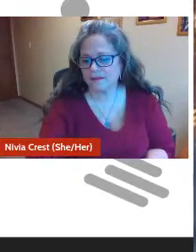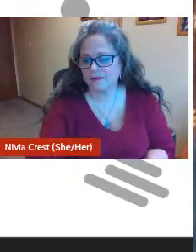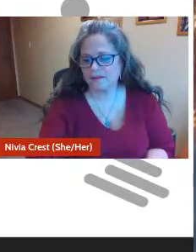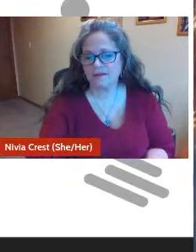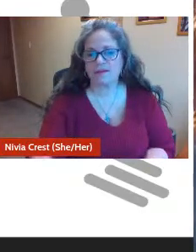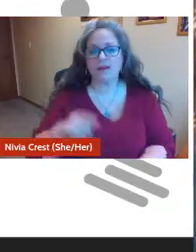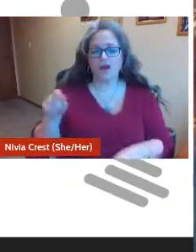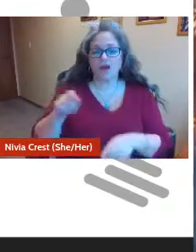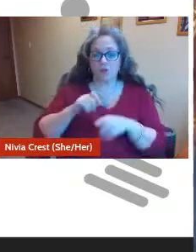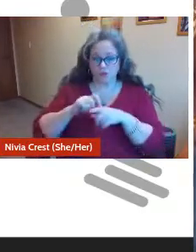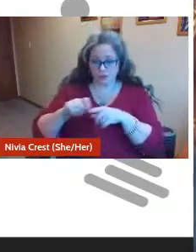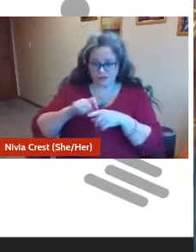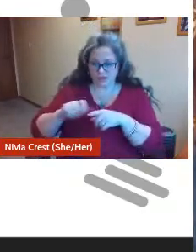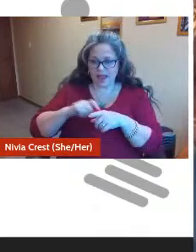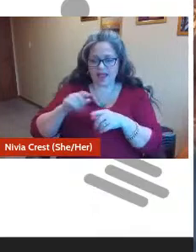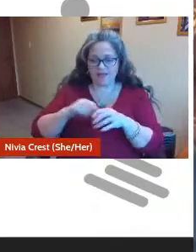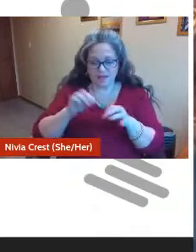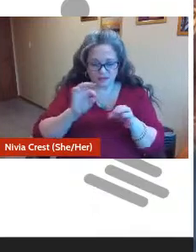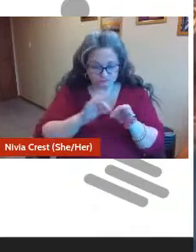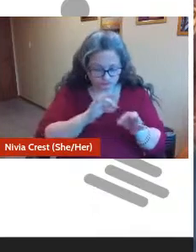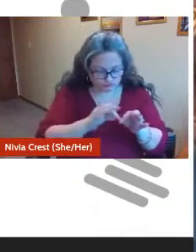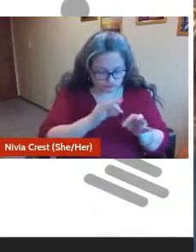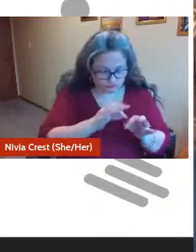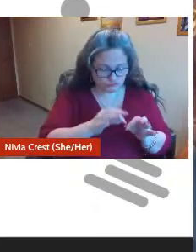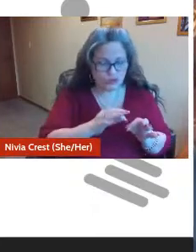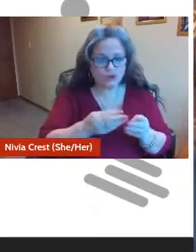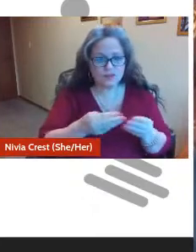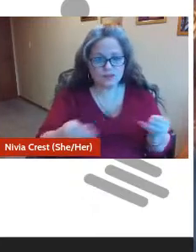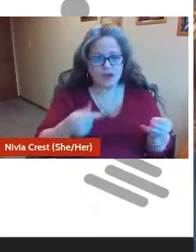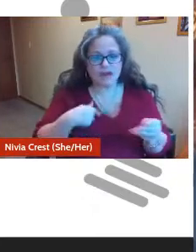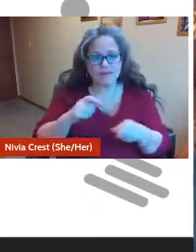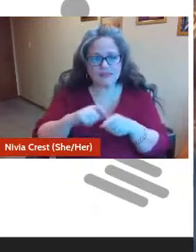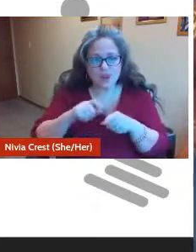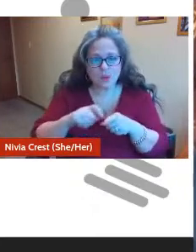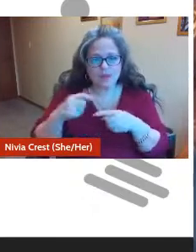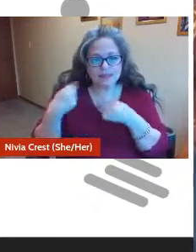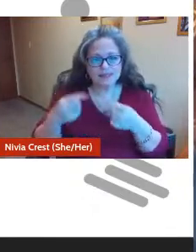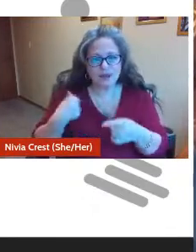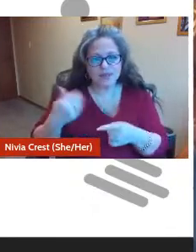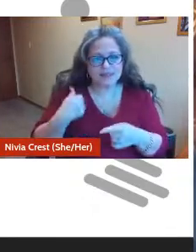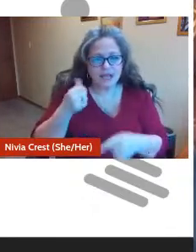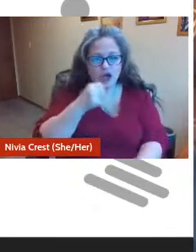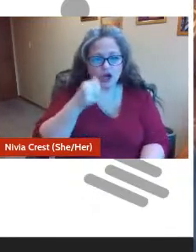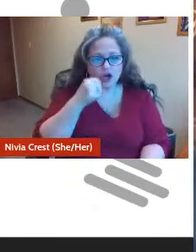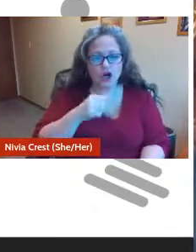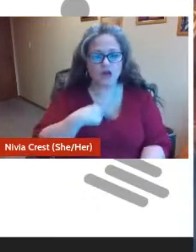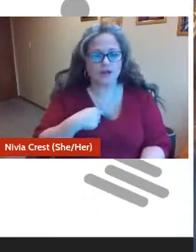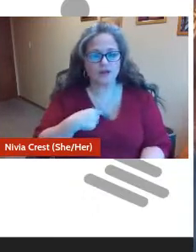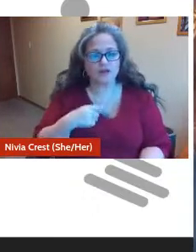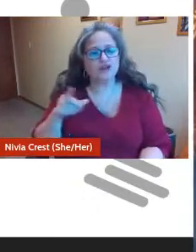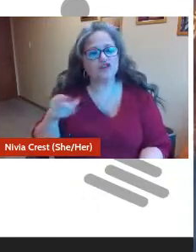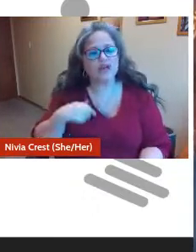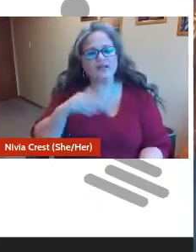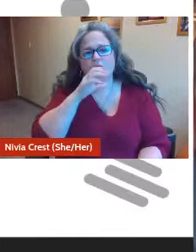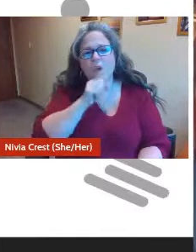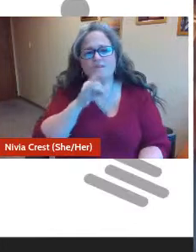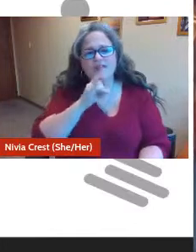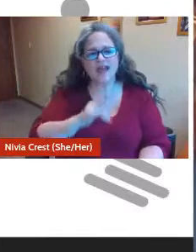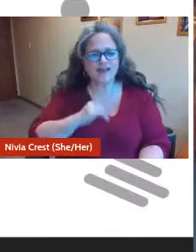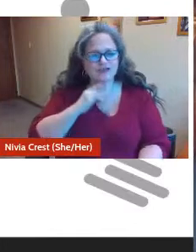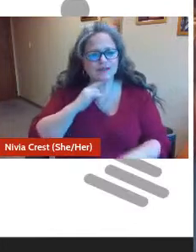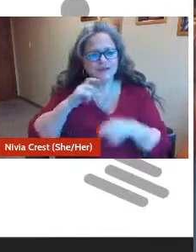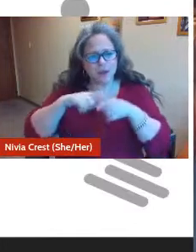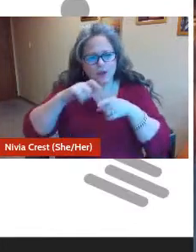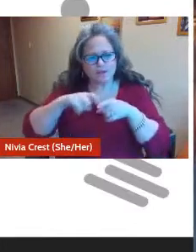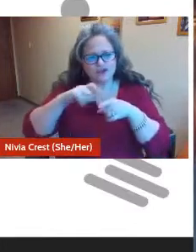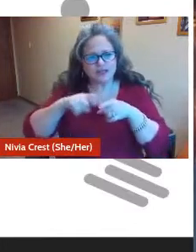the material. So I've been sewing since I was a little girl. She had one of the old fashioned sewing machine with the